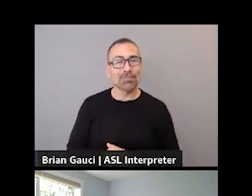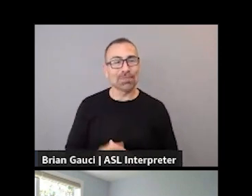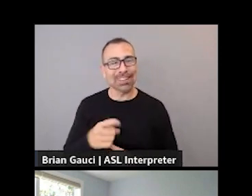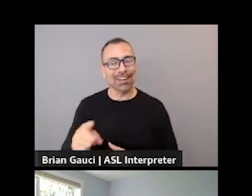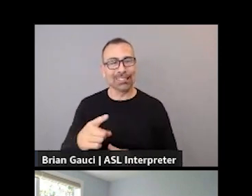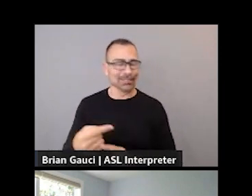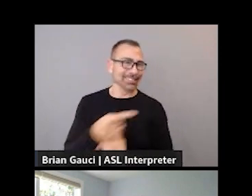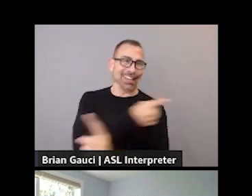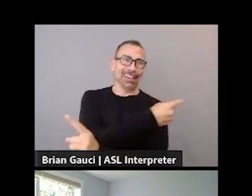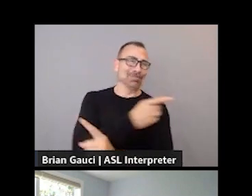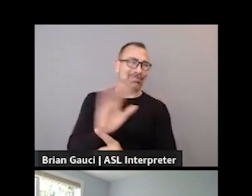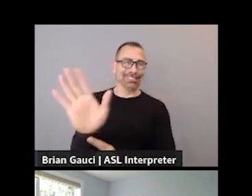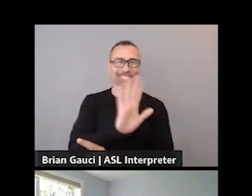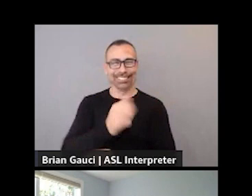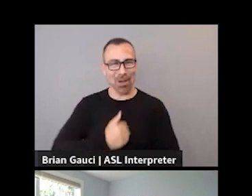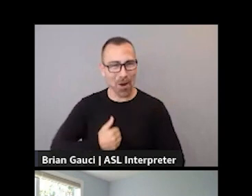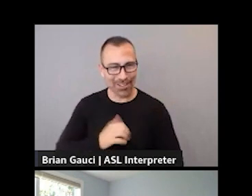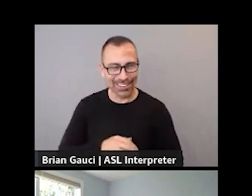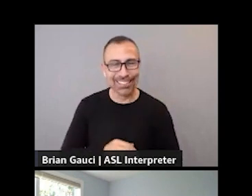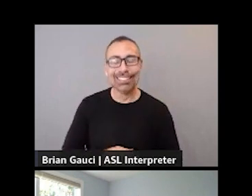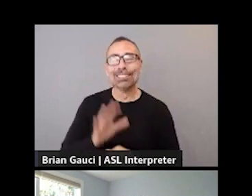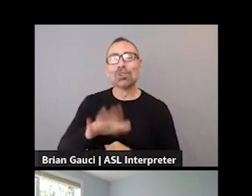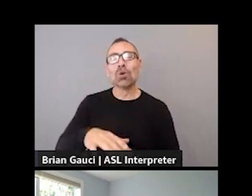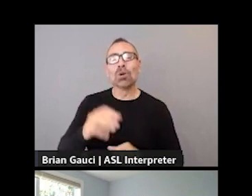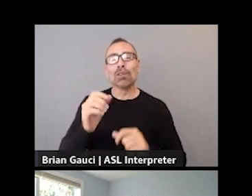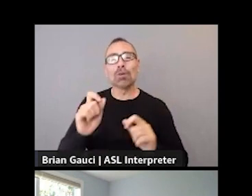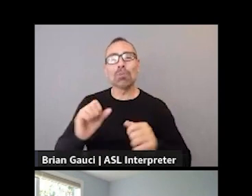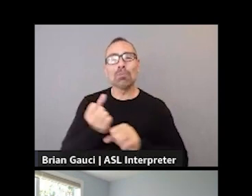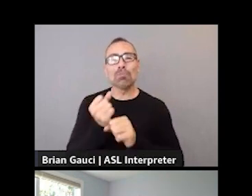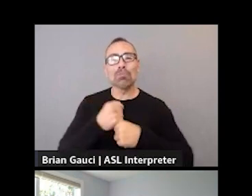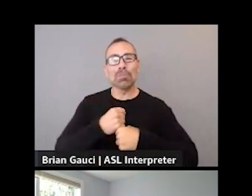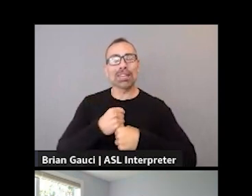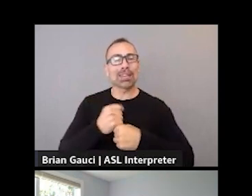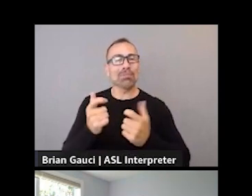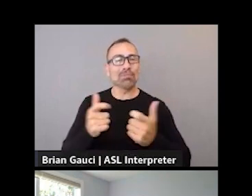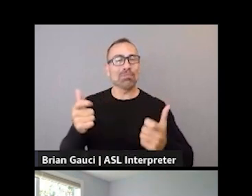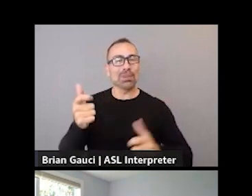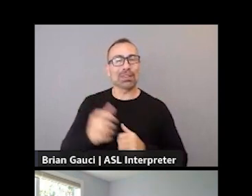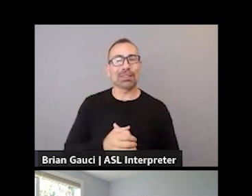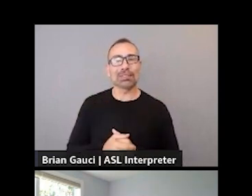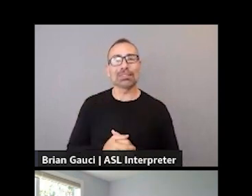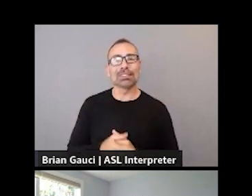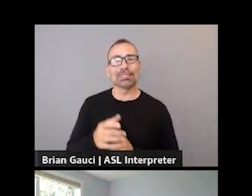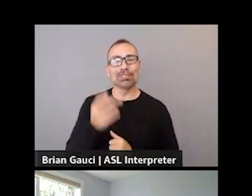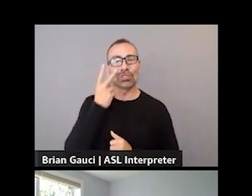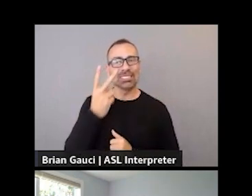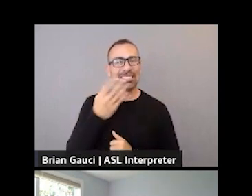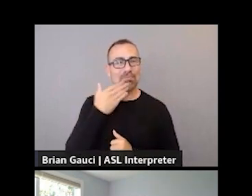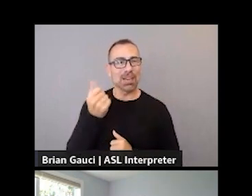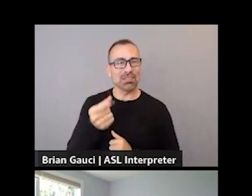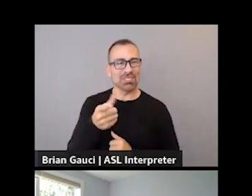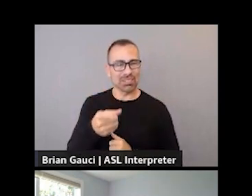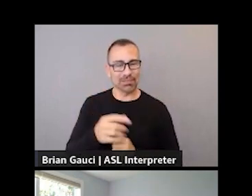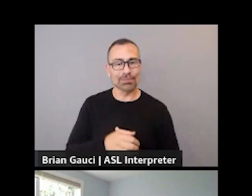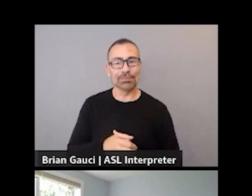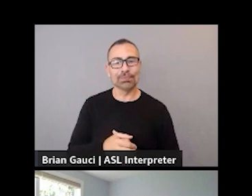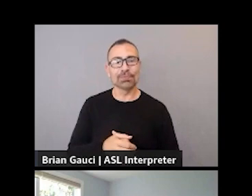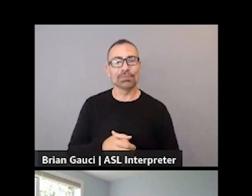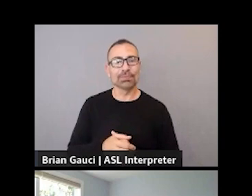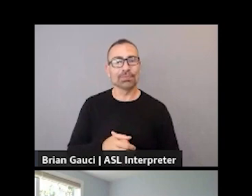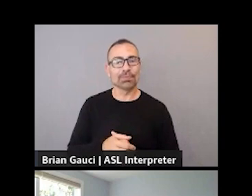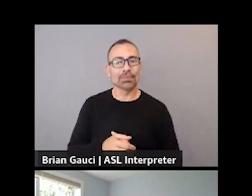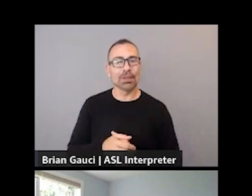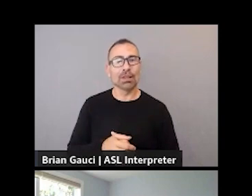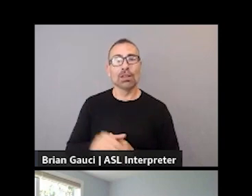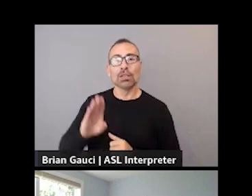that. So if I zoom in a little bit here, should be able to see that a little better, hopefully. Yeah, so Bilberry, sure.